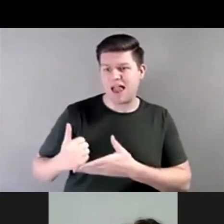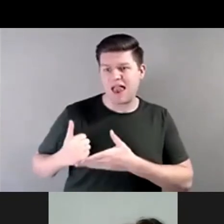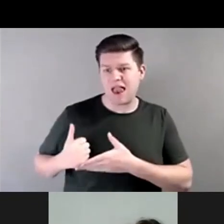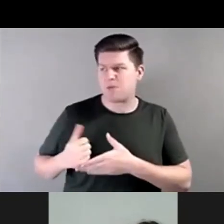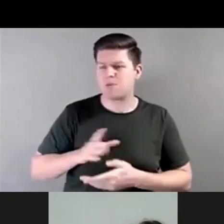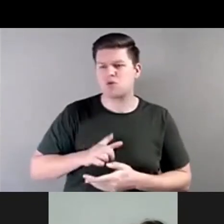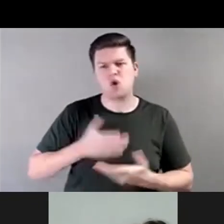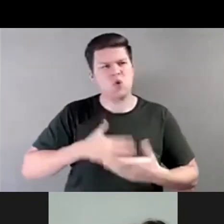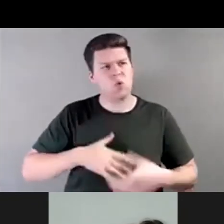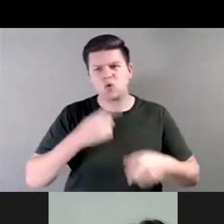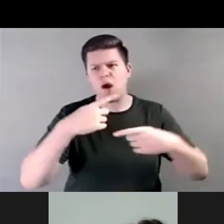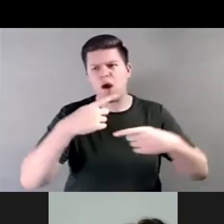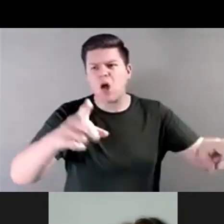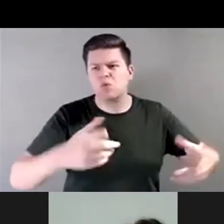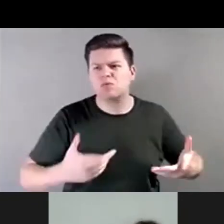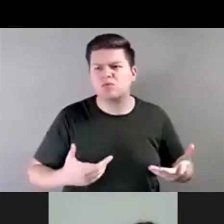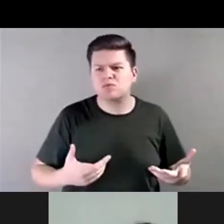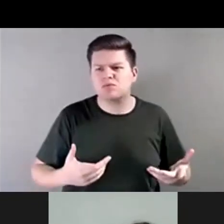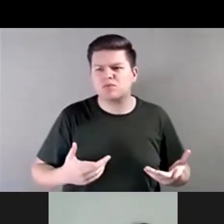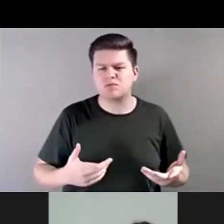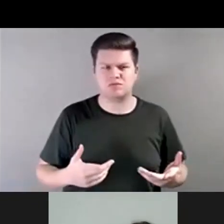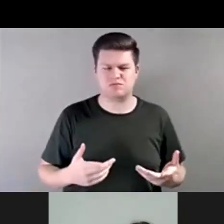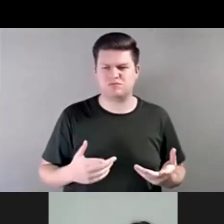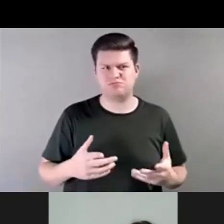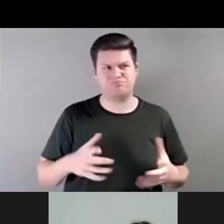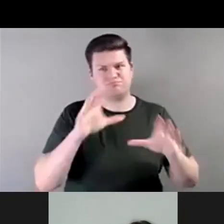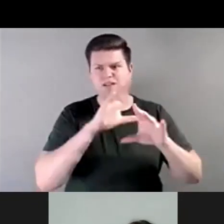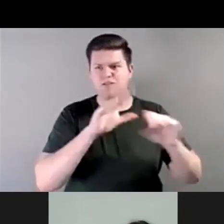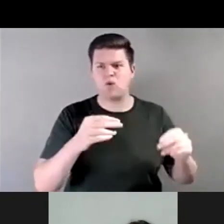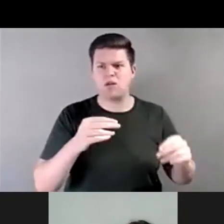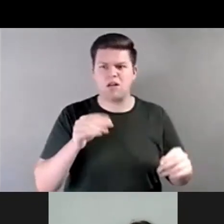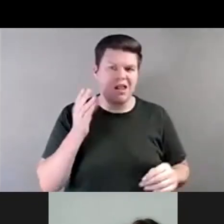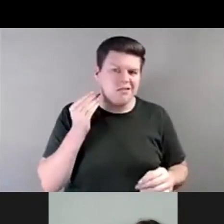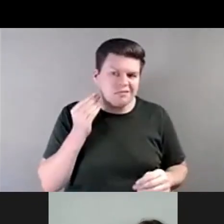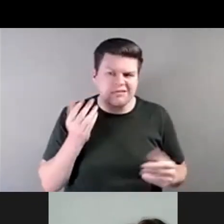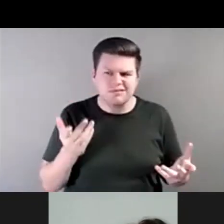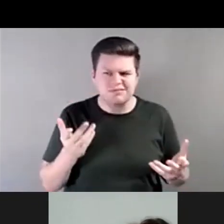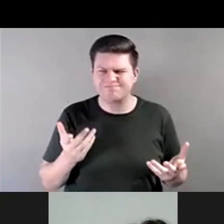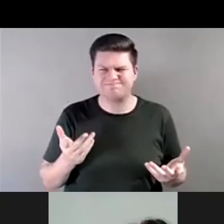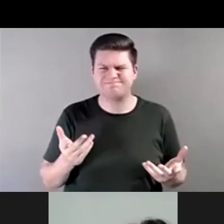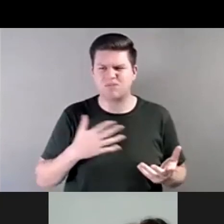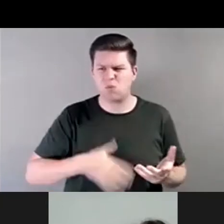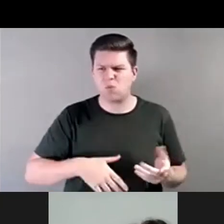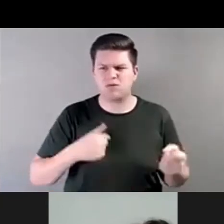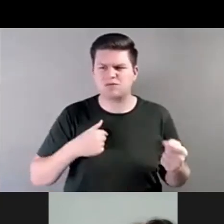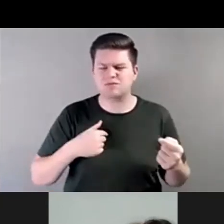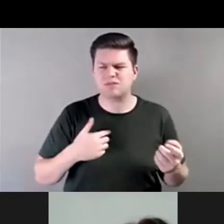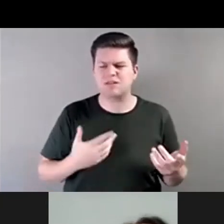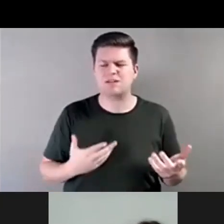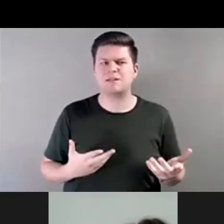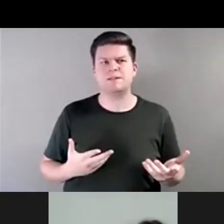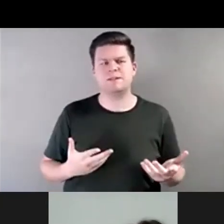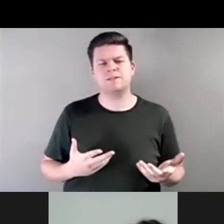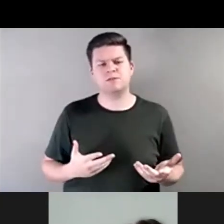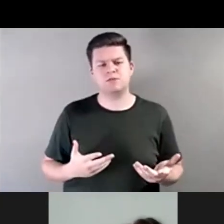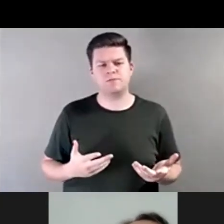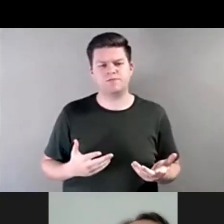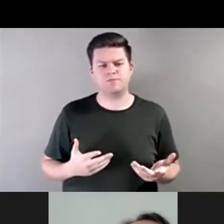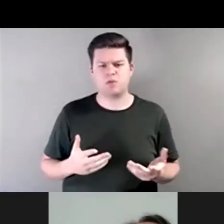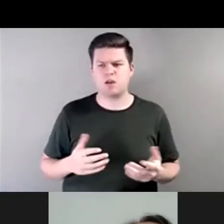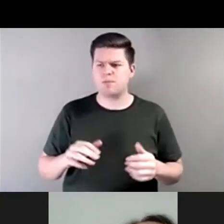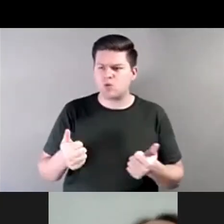to the whole bus or the whole train, if there was a way of being able to physically show that to whoever is